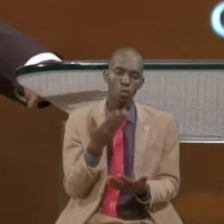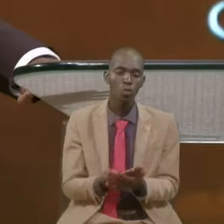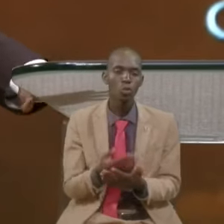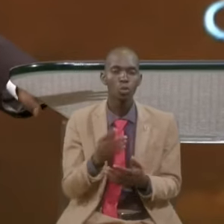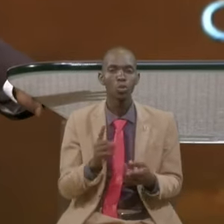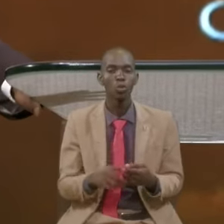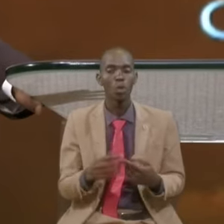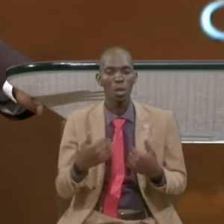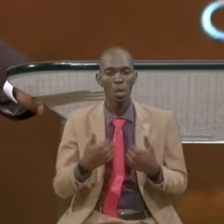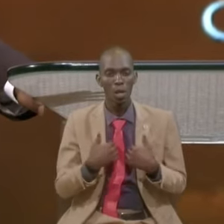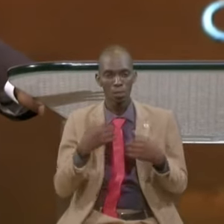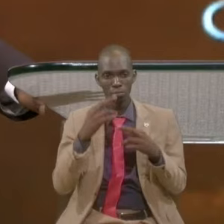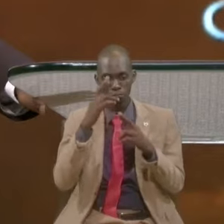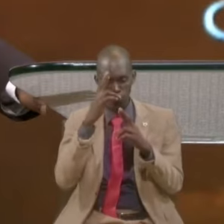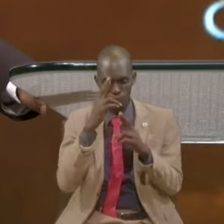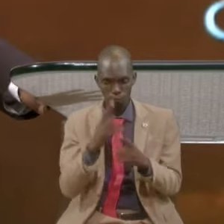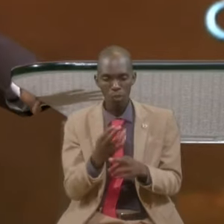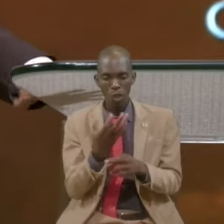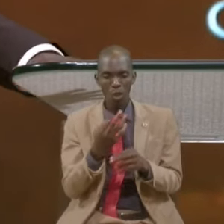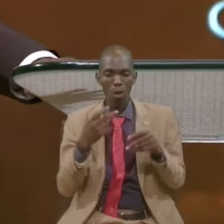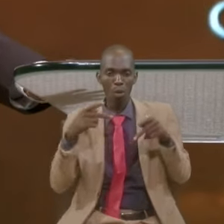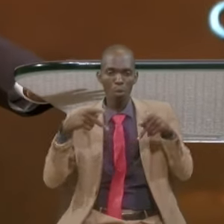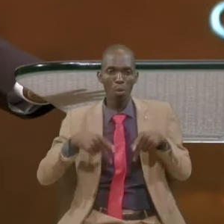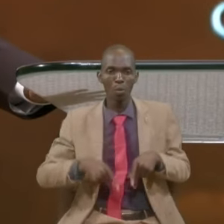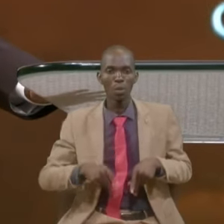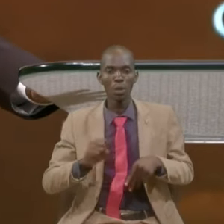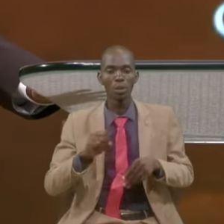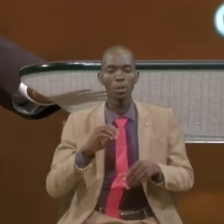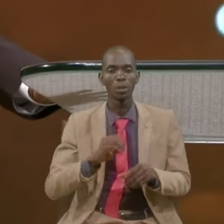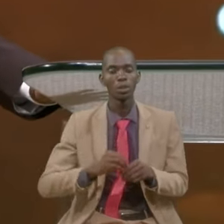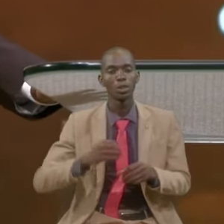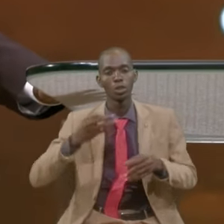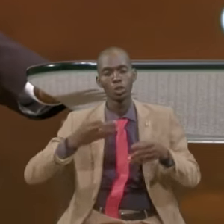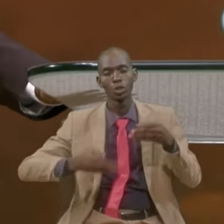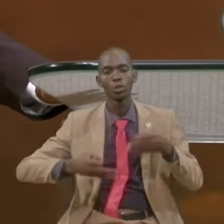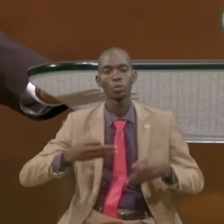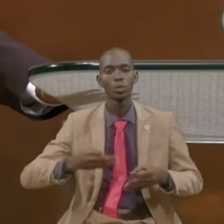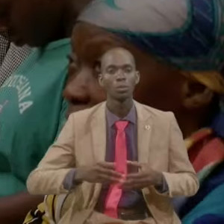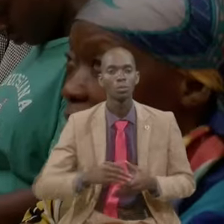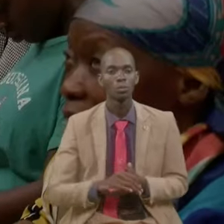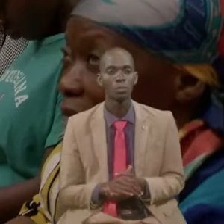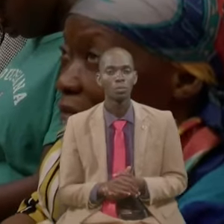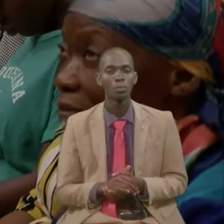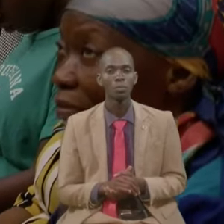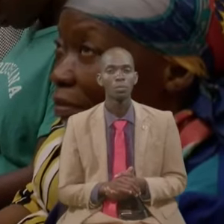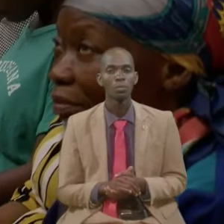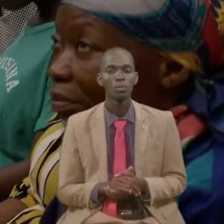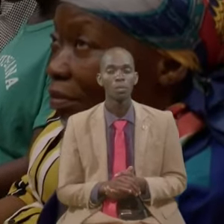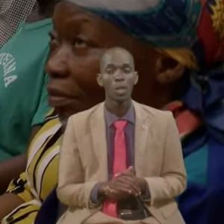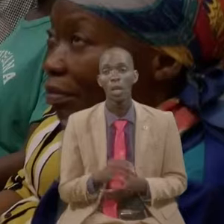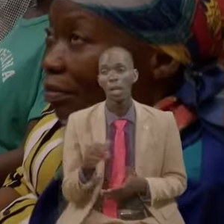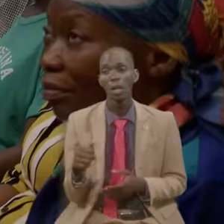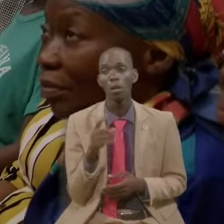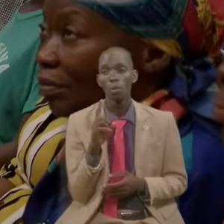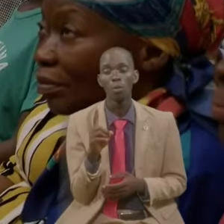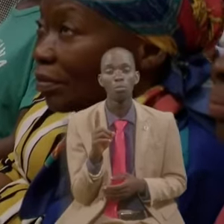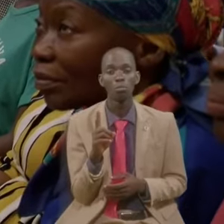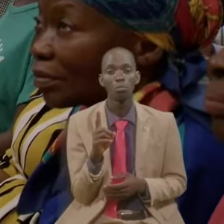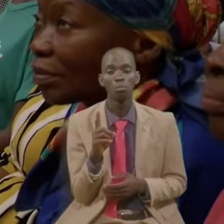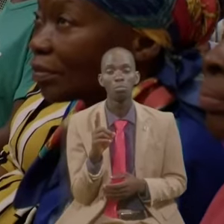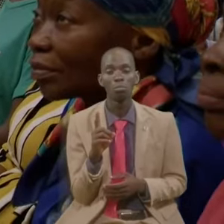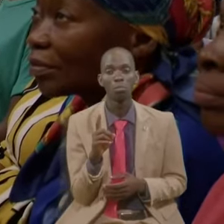have respect of persons in judgment. Anybody you are,